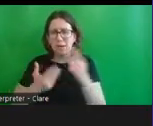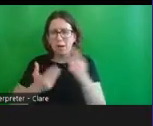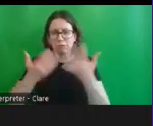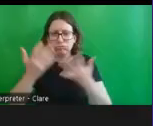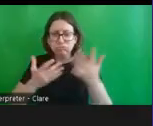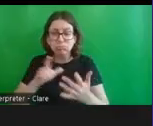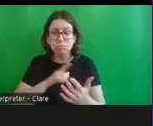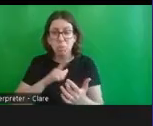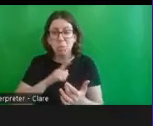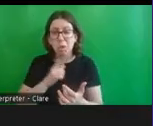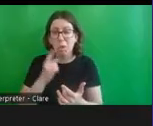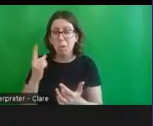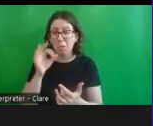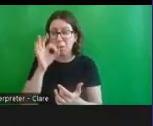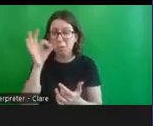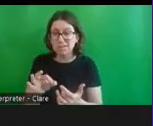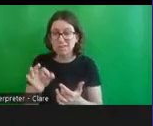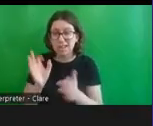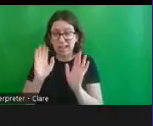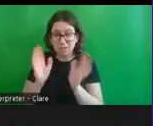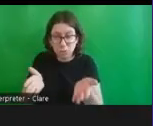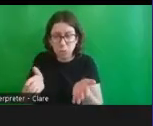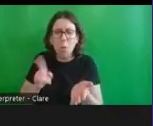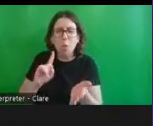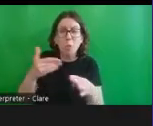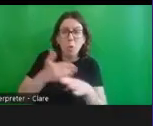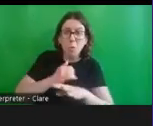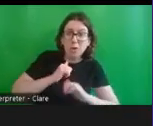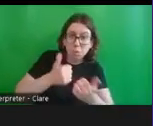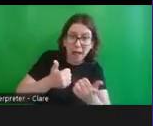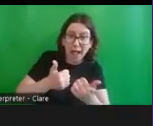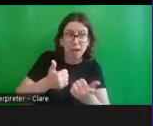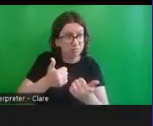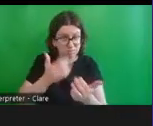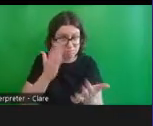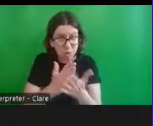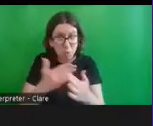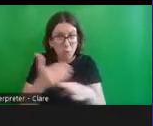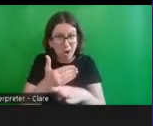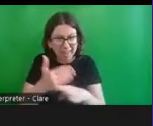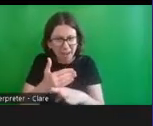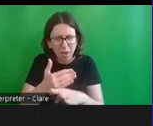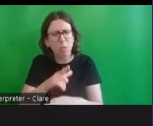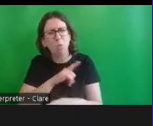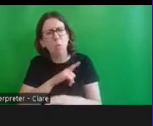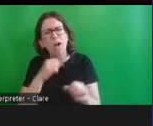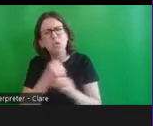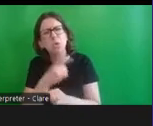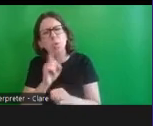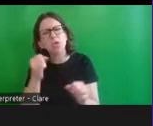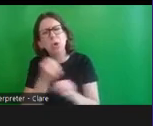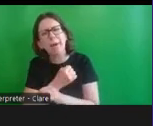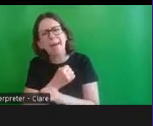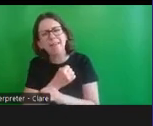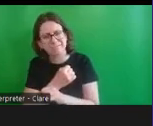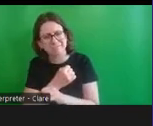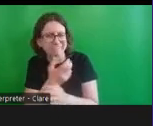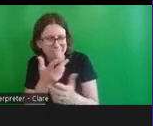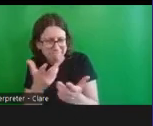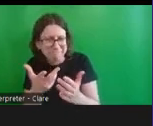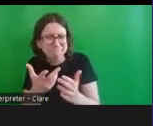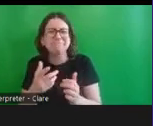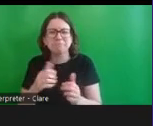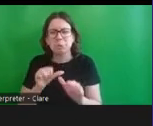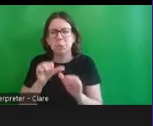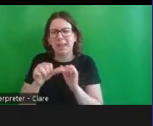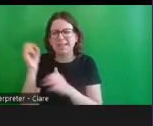of the questions really has to be, what works? Is it working? Why are you doing what you are doing? So we can go to the